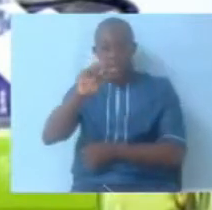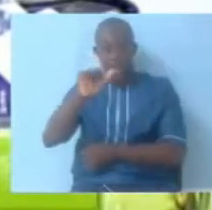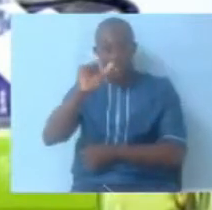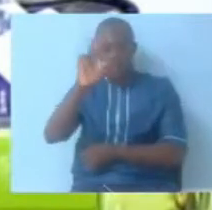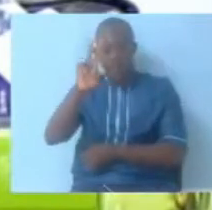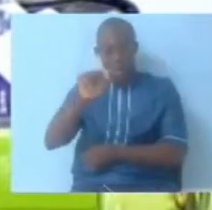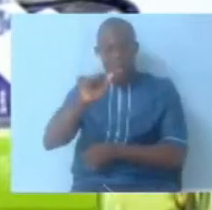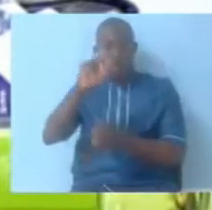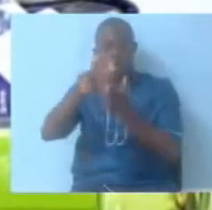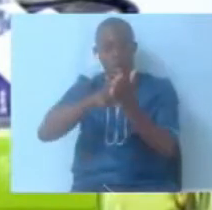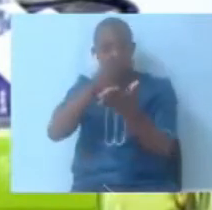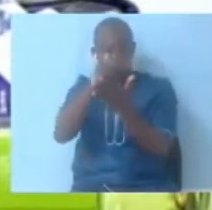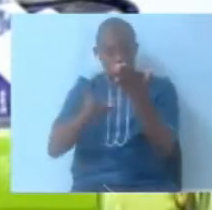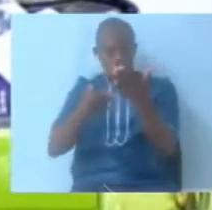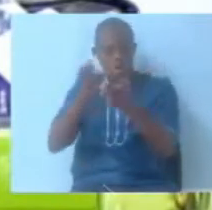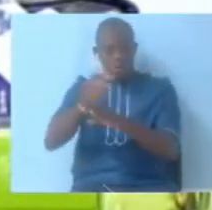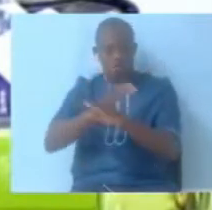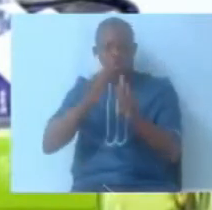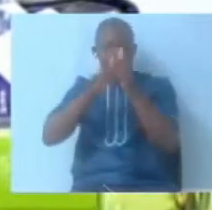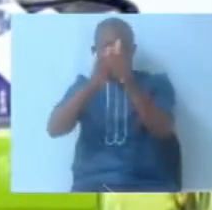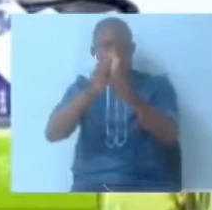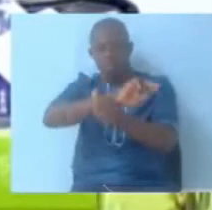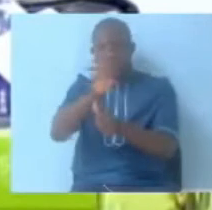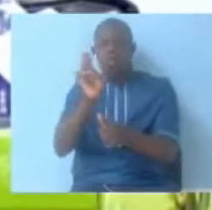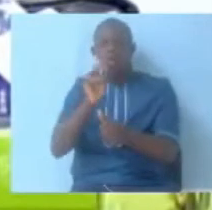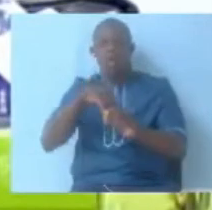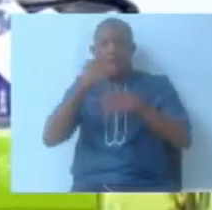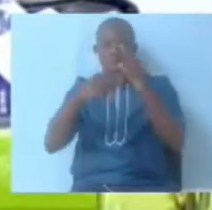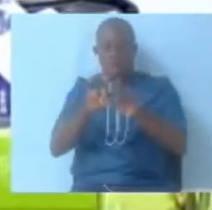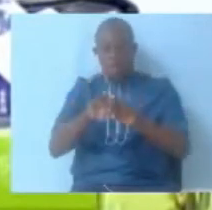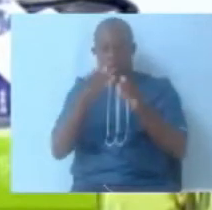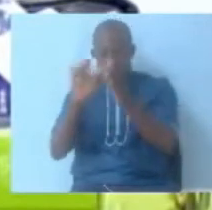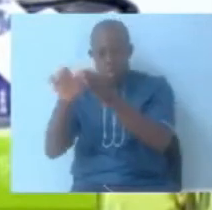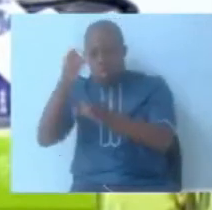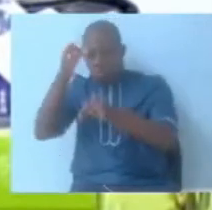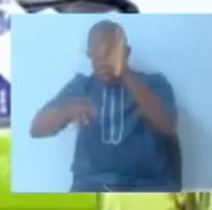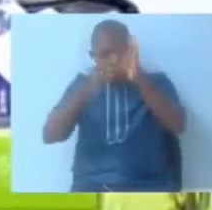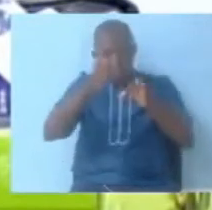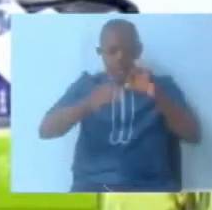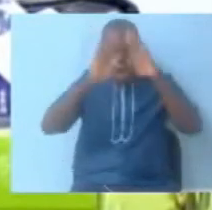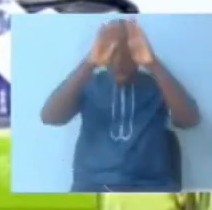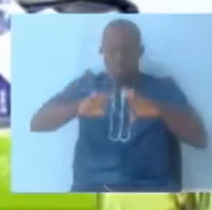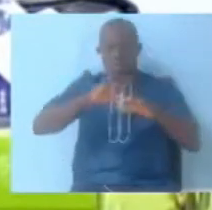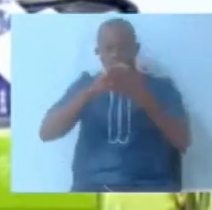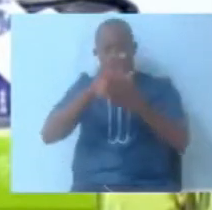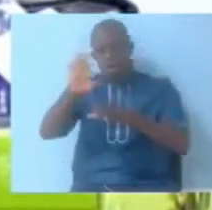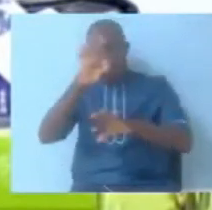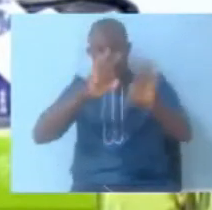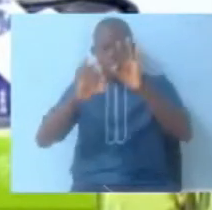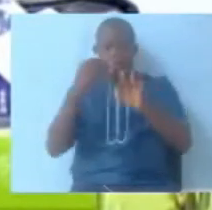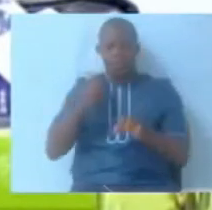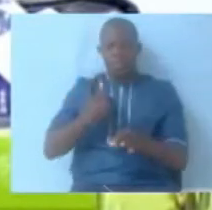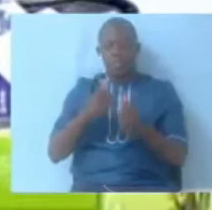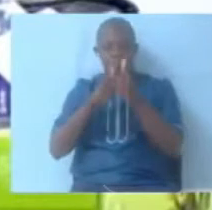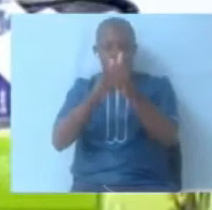tinya sarto me yalon ko dunia be kambenta wole la bunda bala ye melondi nun Geneva Switzerland banko kay